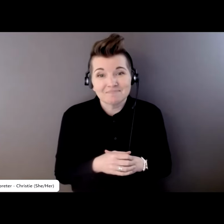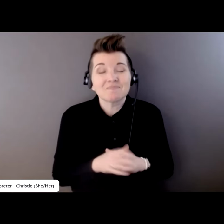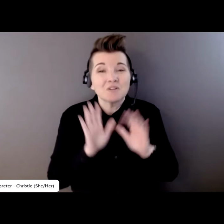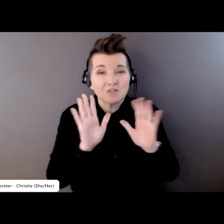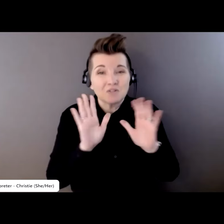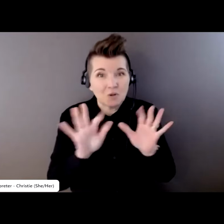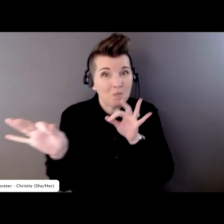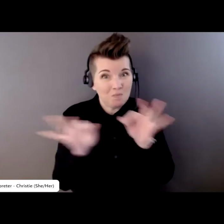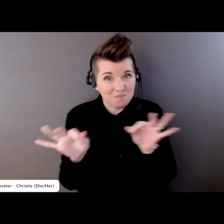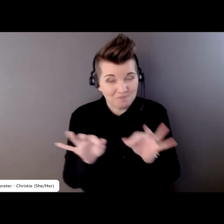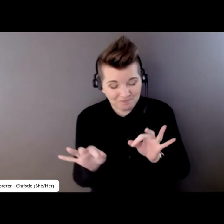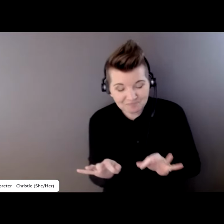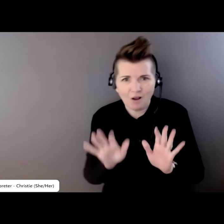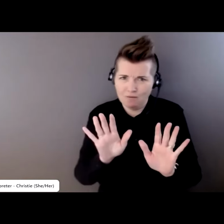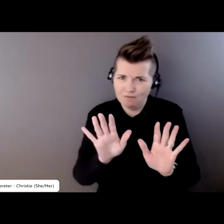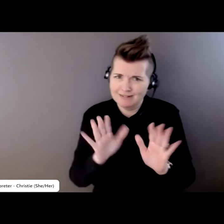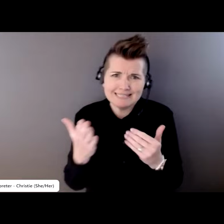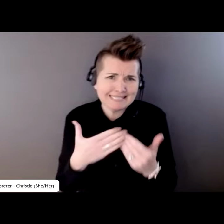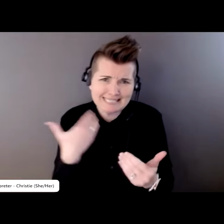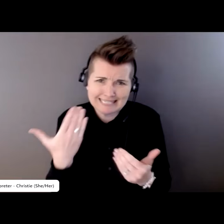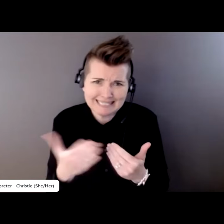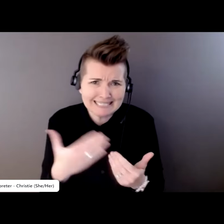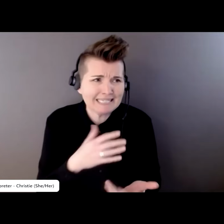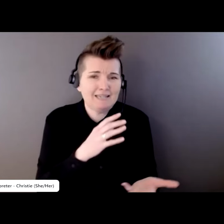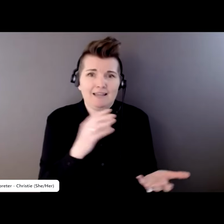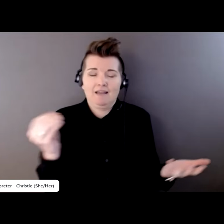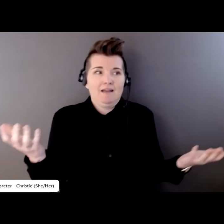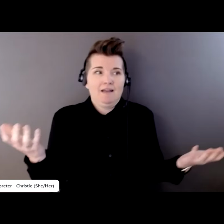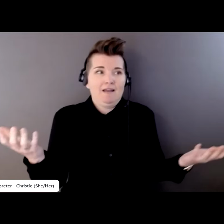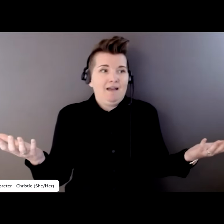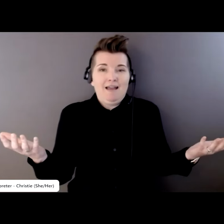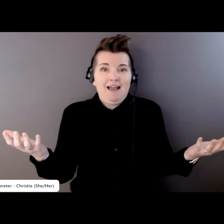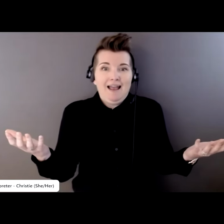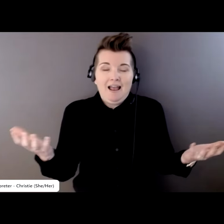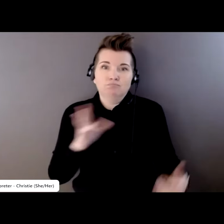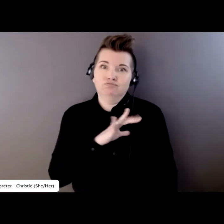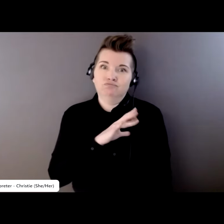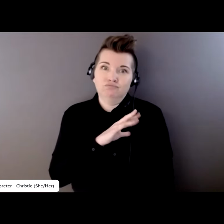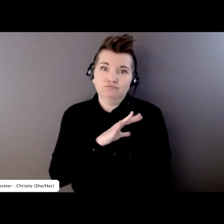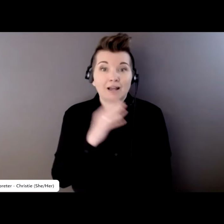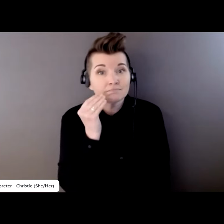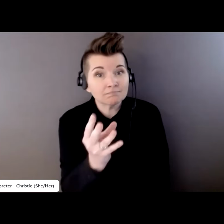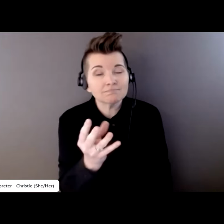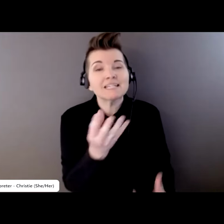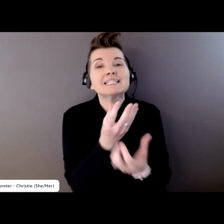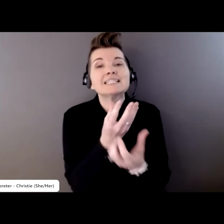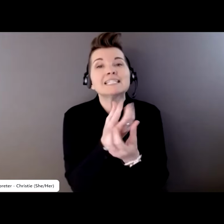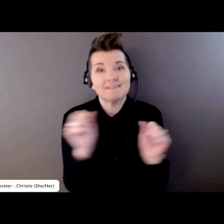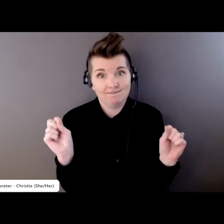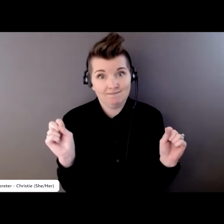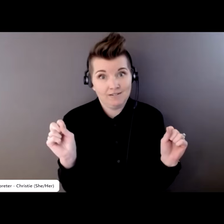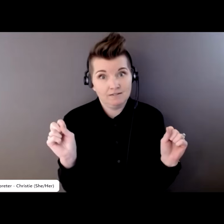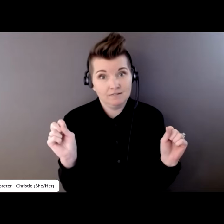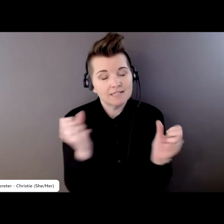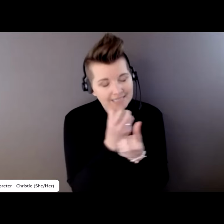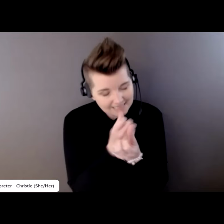is remarkably convenient. And I assure you, it is remarkably safe. The one thing that